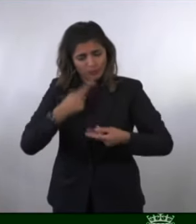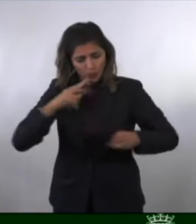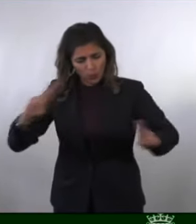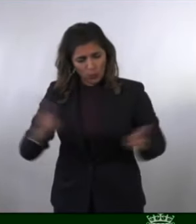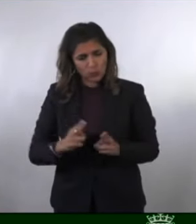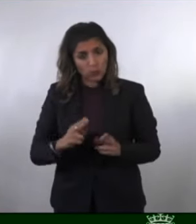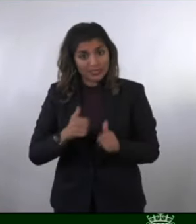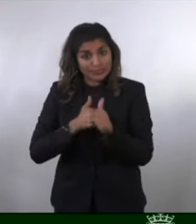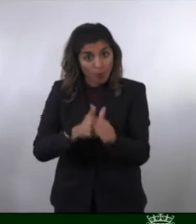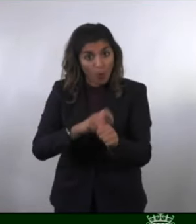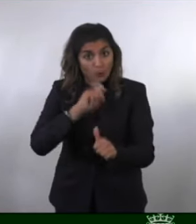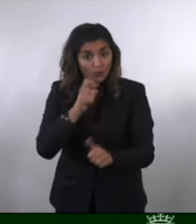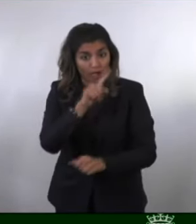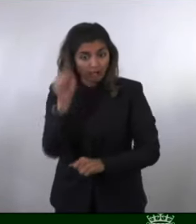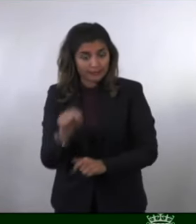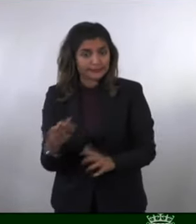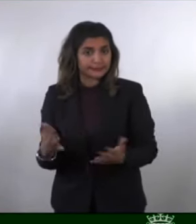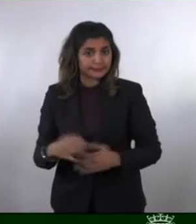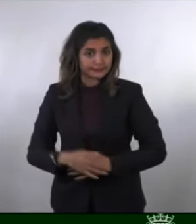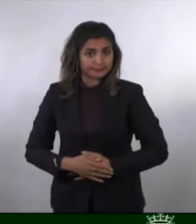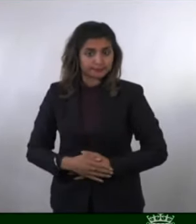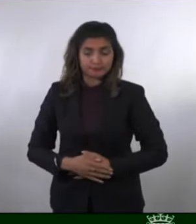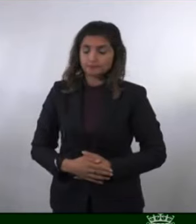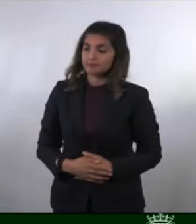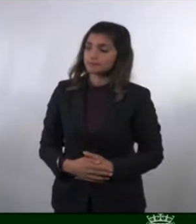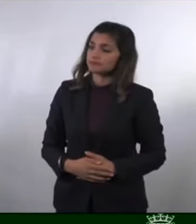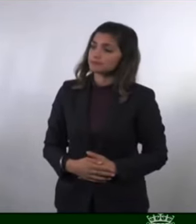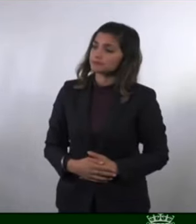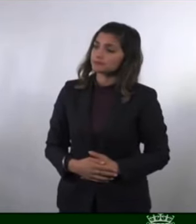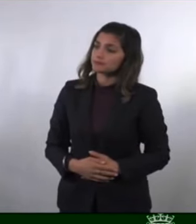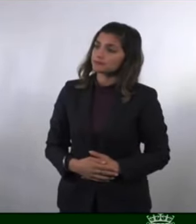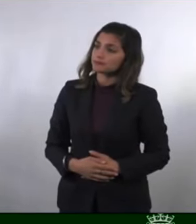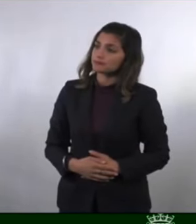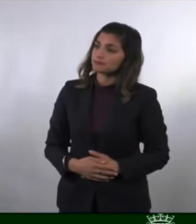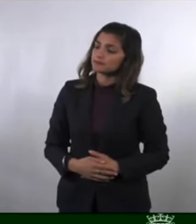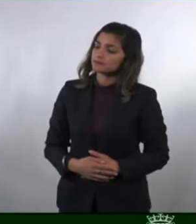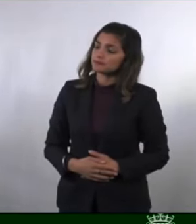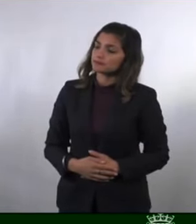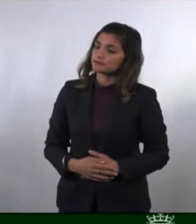Yes, of course. Everybody knows that Burton is